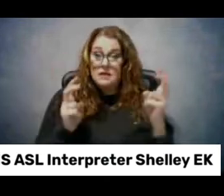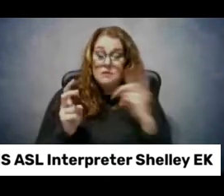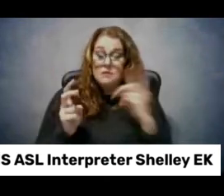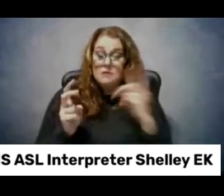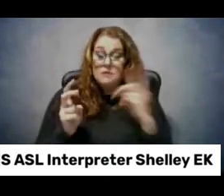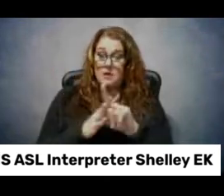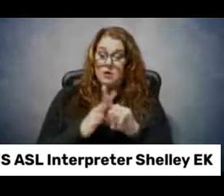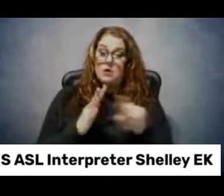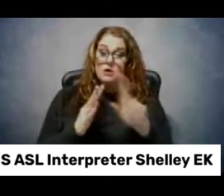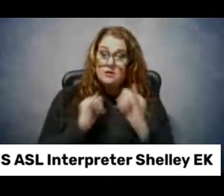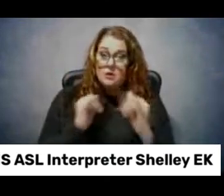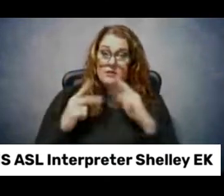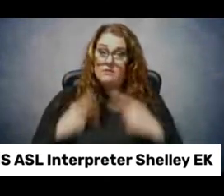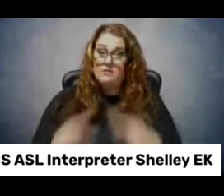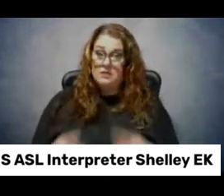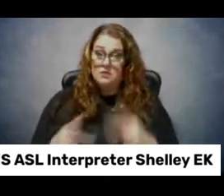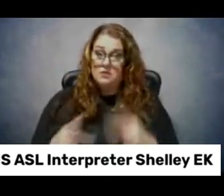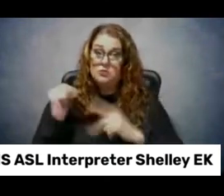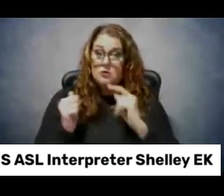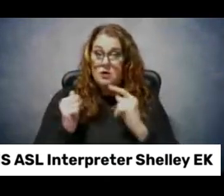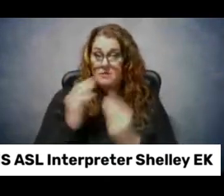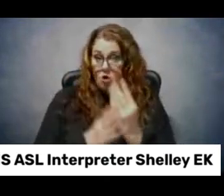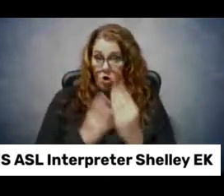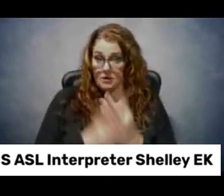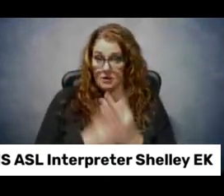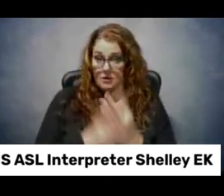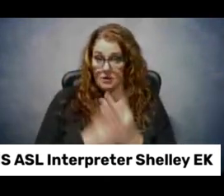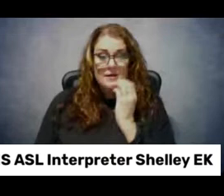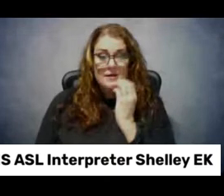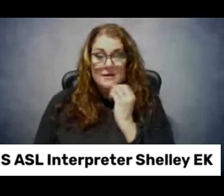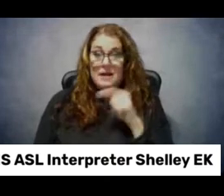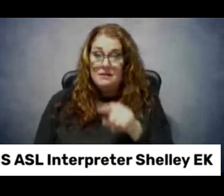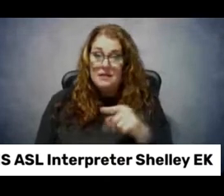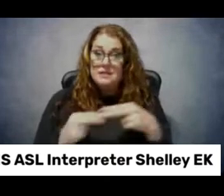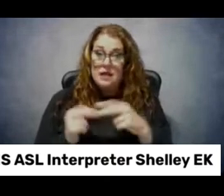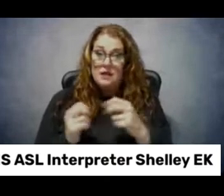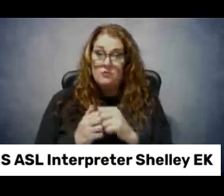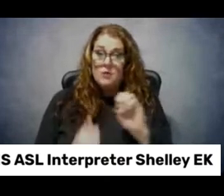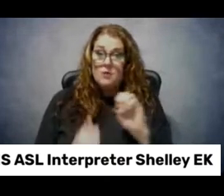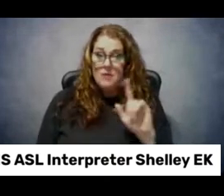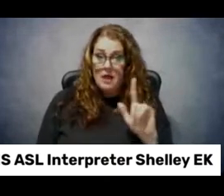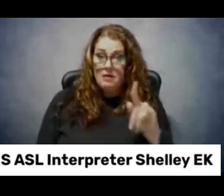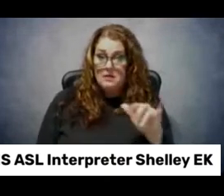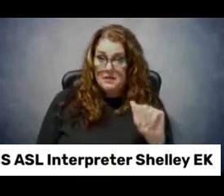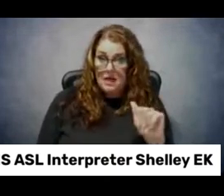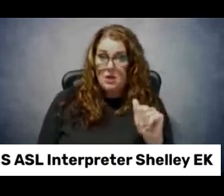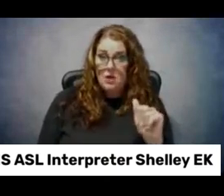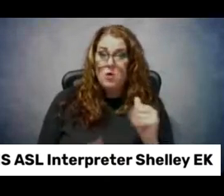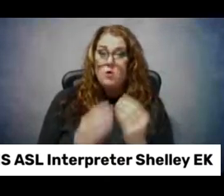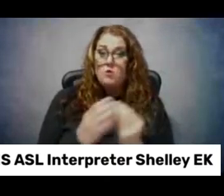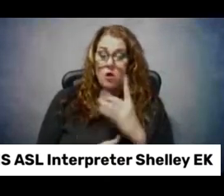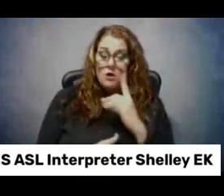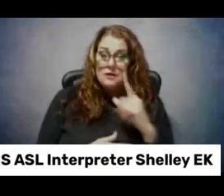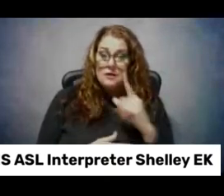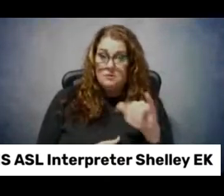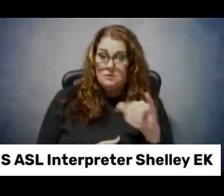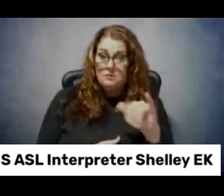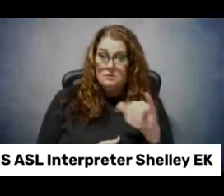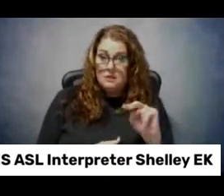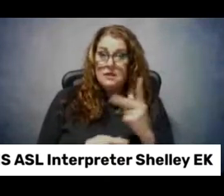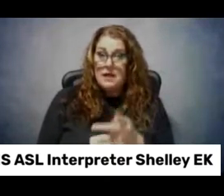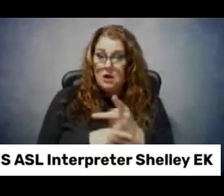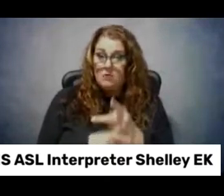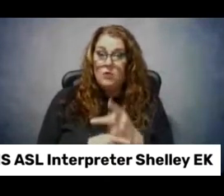interviews, and in the physical construction of the gardens. So this slide from El Paseo Garden in Pilsen says, "Caution, bees